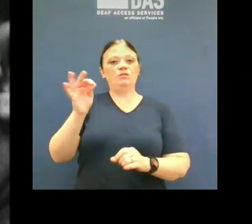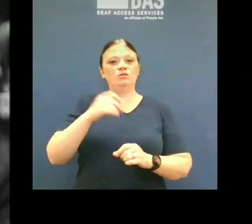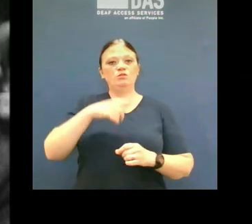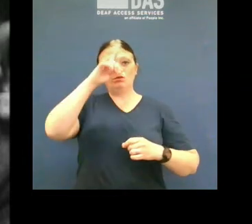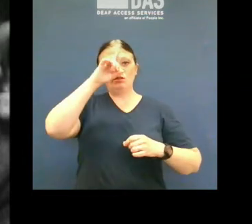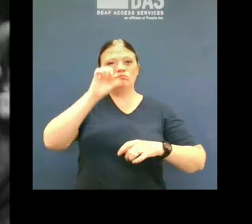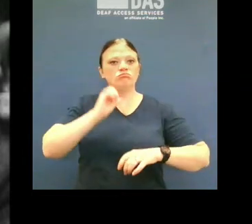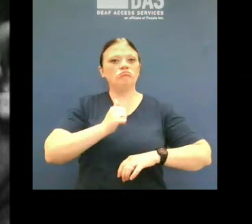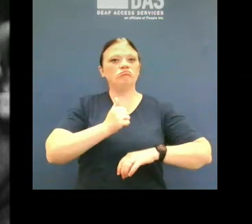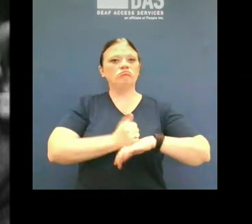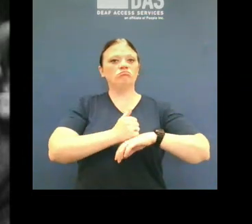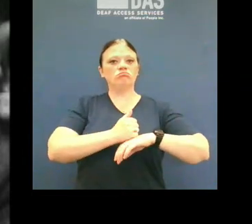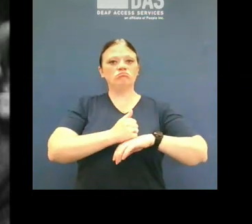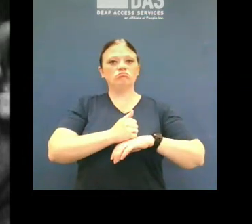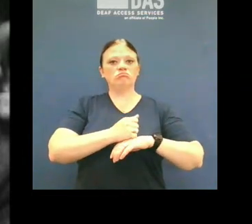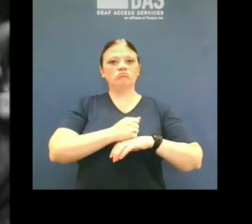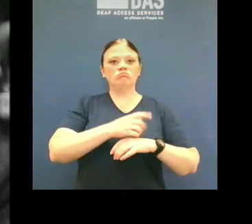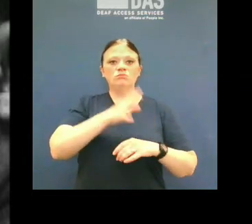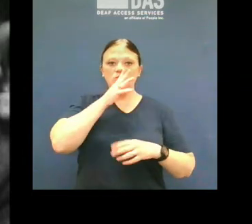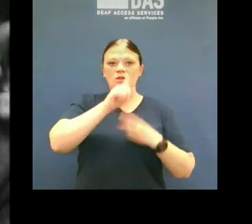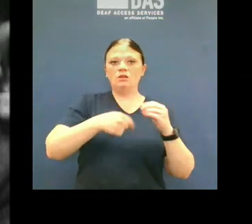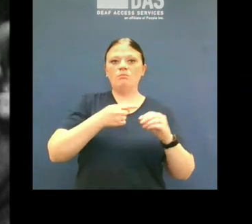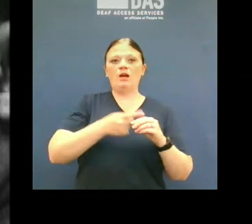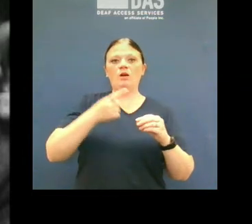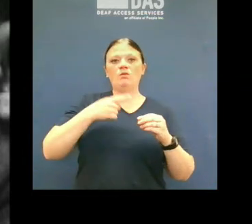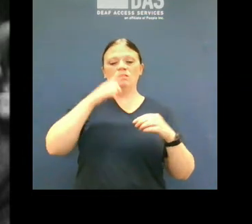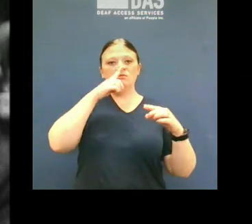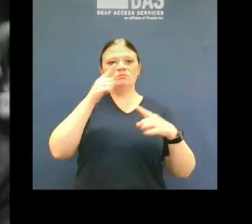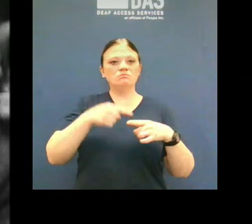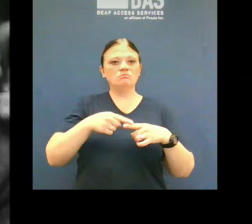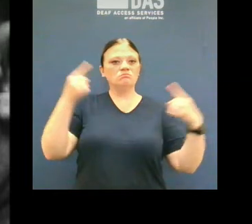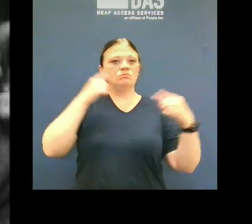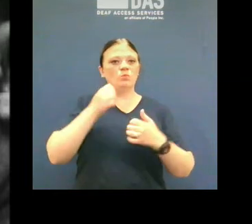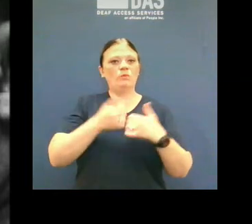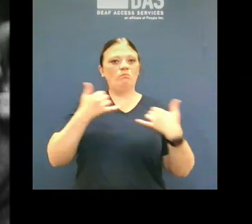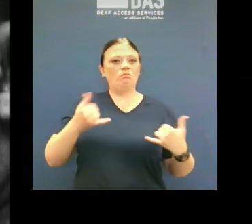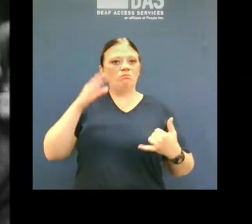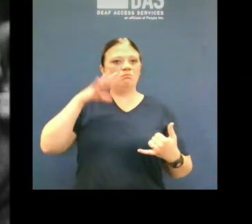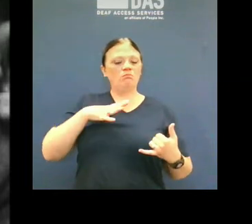modern man. It seeks to secure moral ends through moral means.